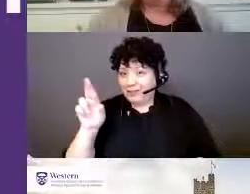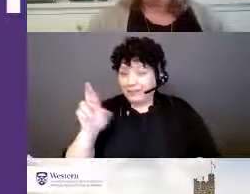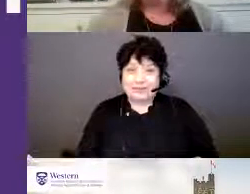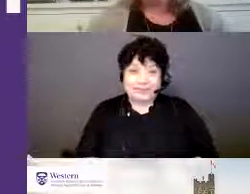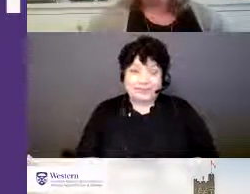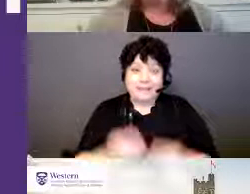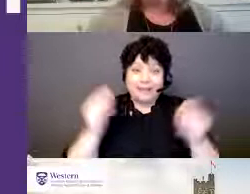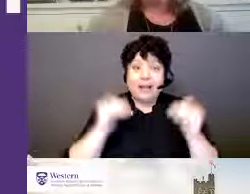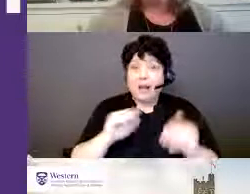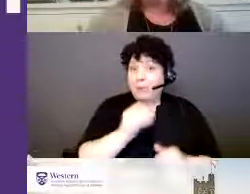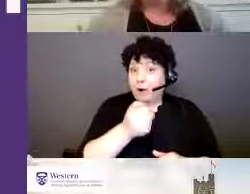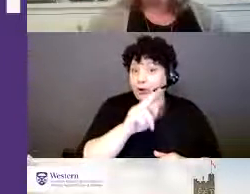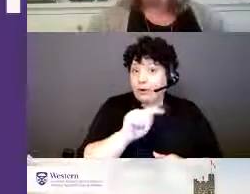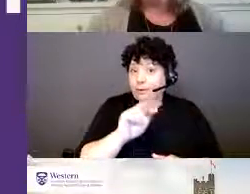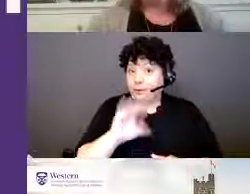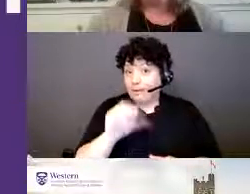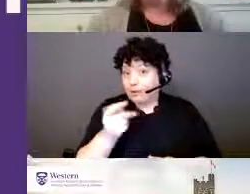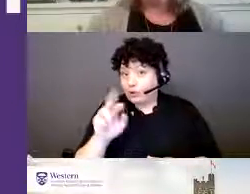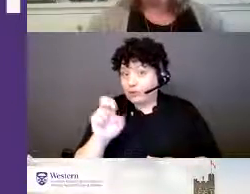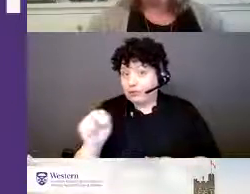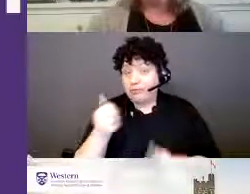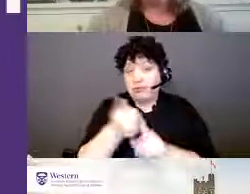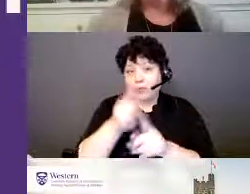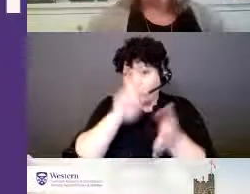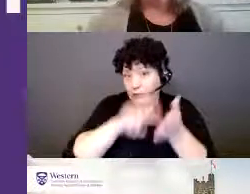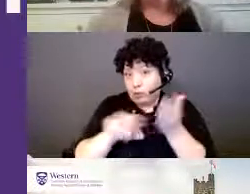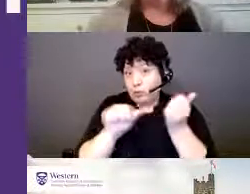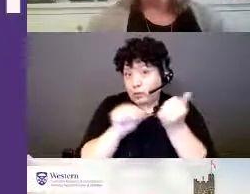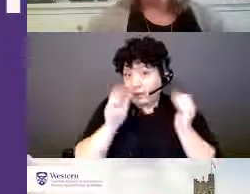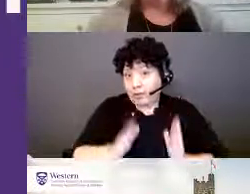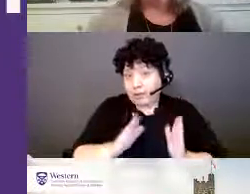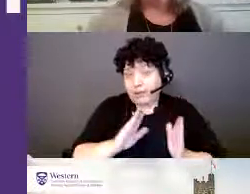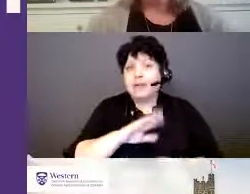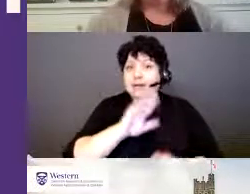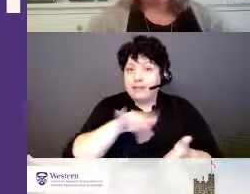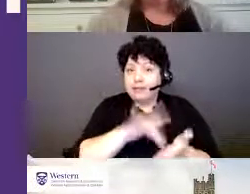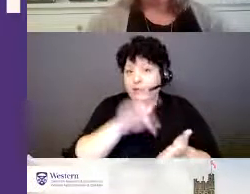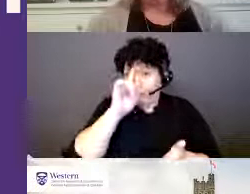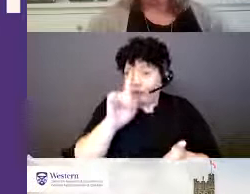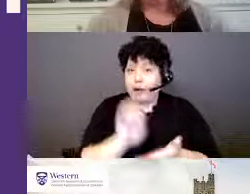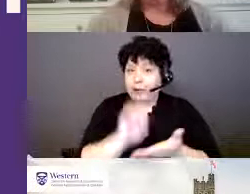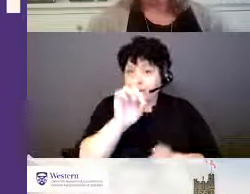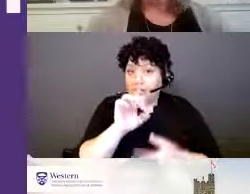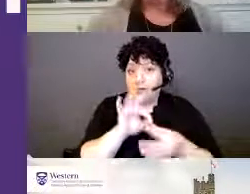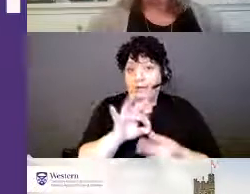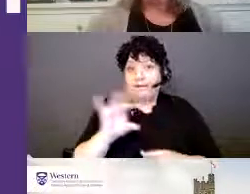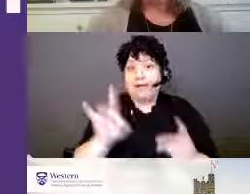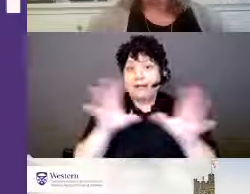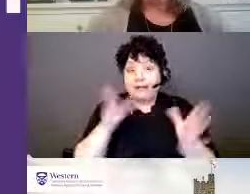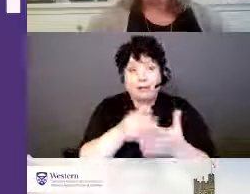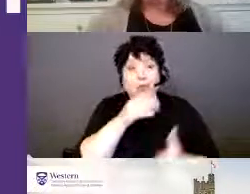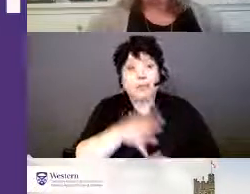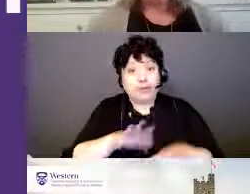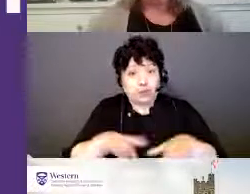And Margaret MacPherson, she's a research associate with the Center for Research and Education on Violence Against Women and